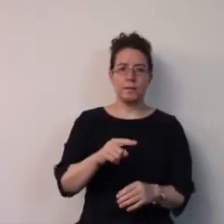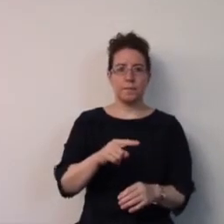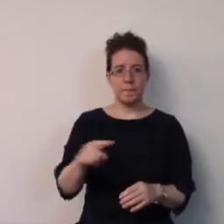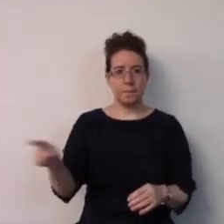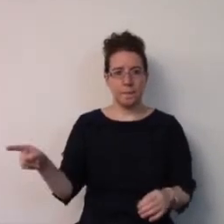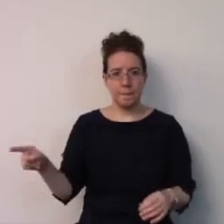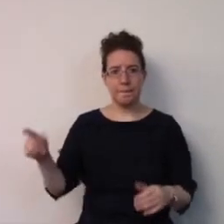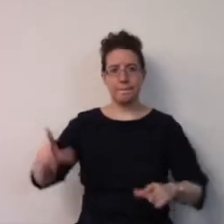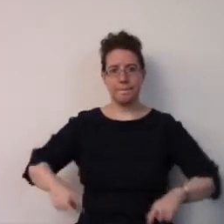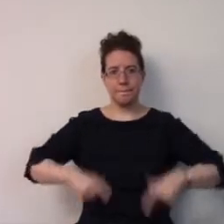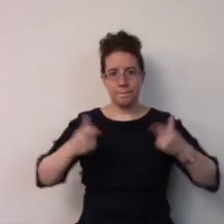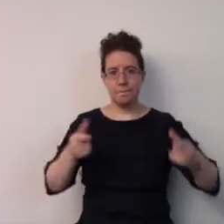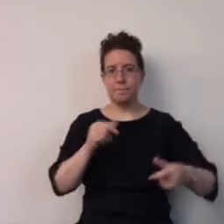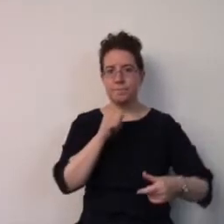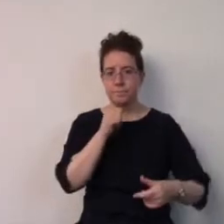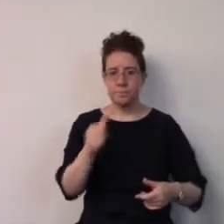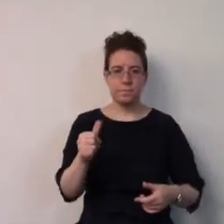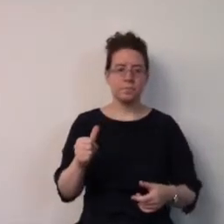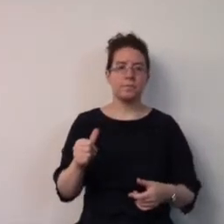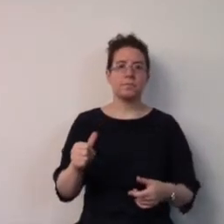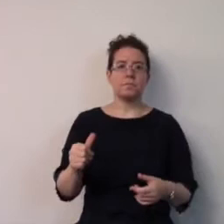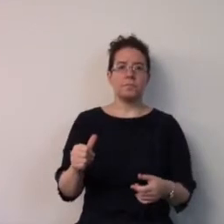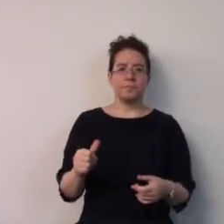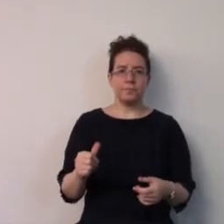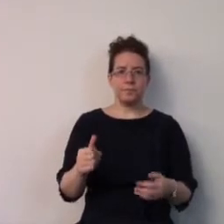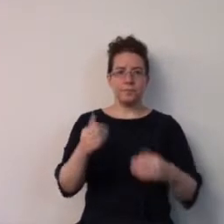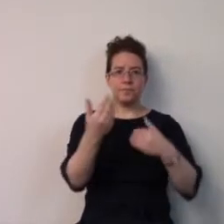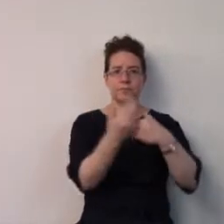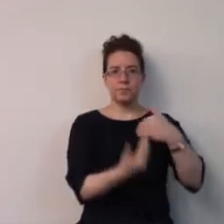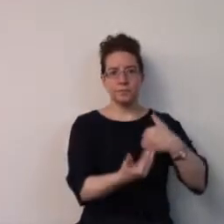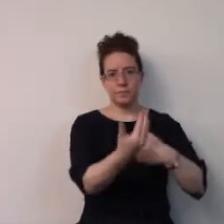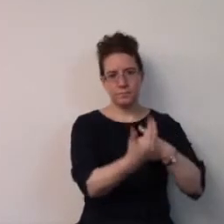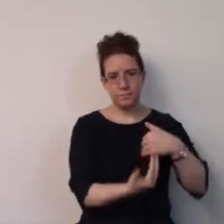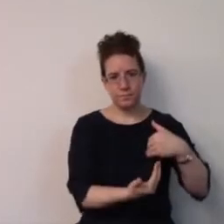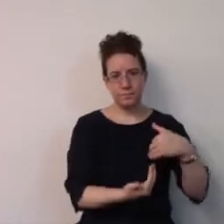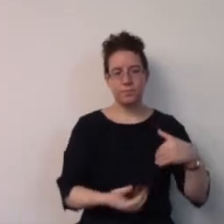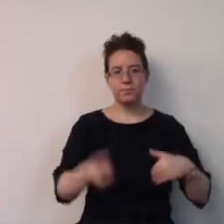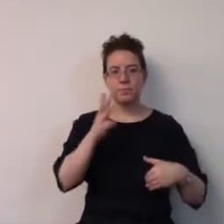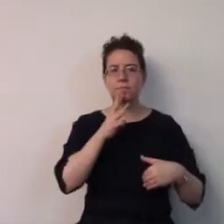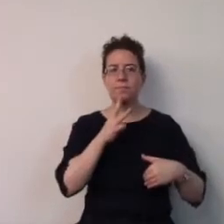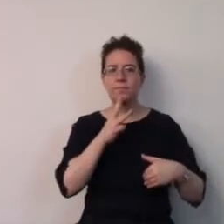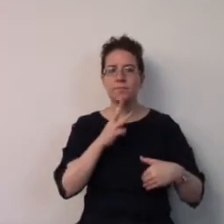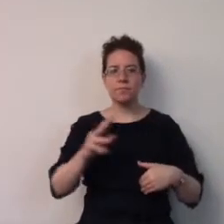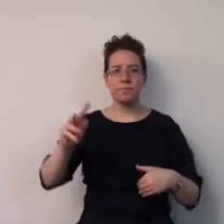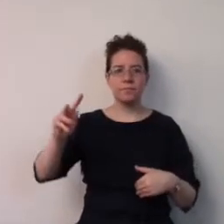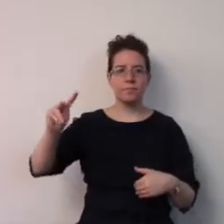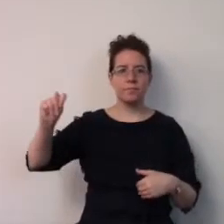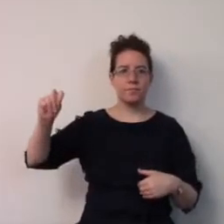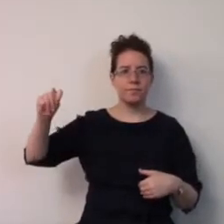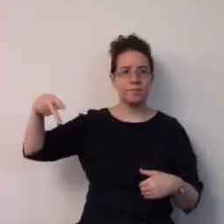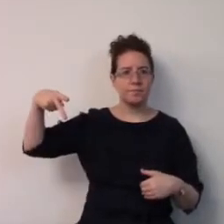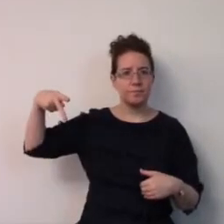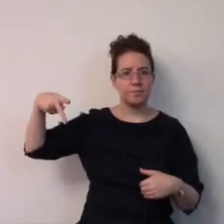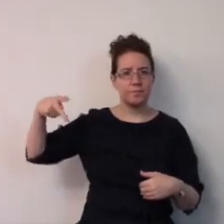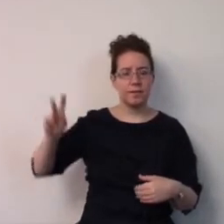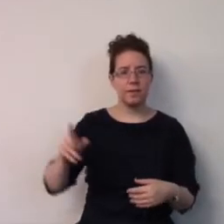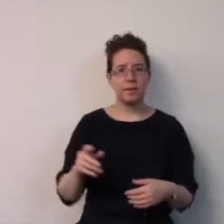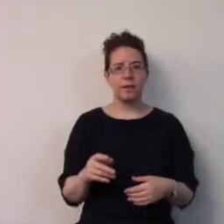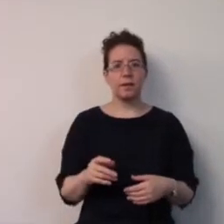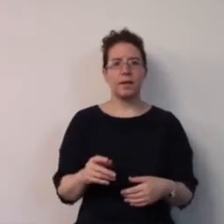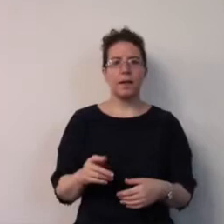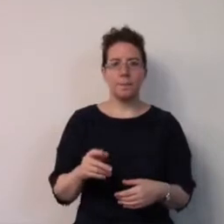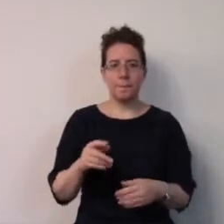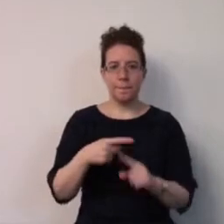Right. But it's the Holy Spirit, the Holy Ghost in your life. That's what you need.